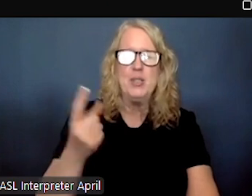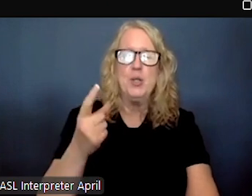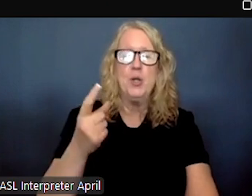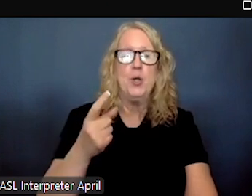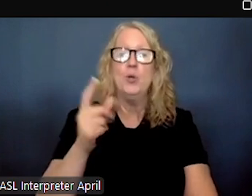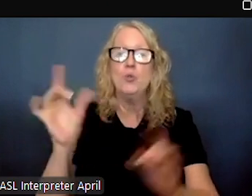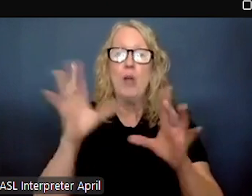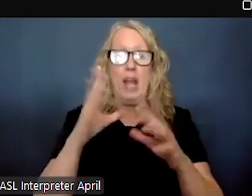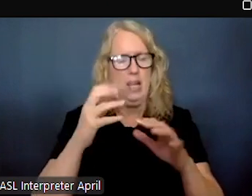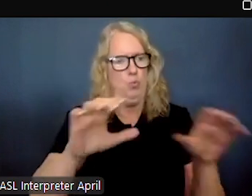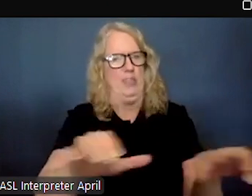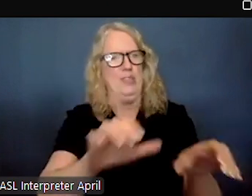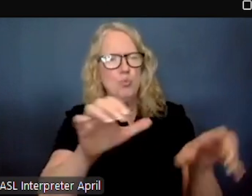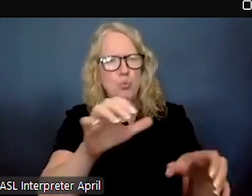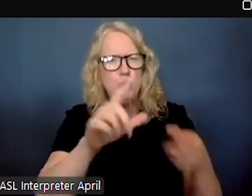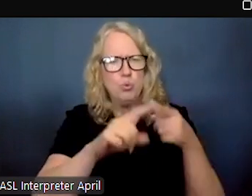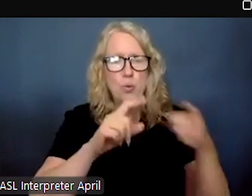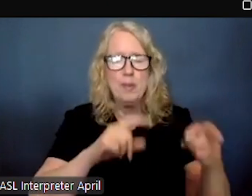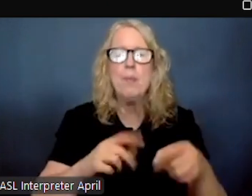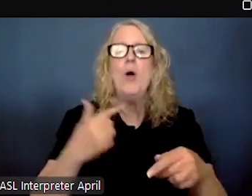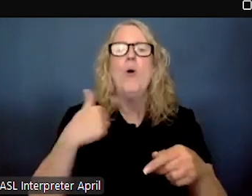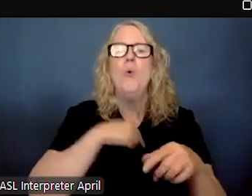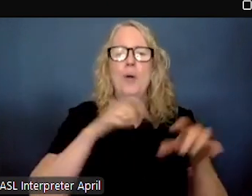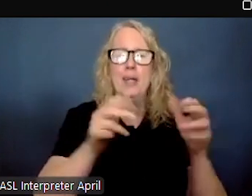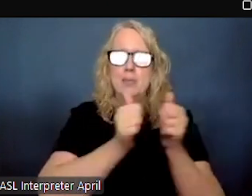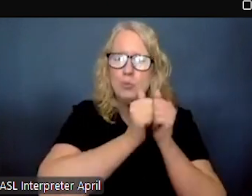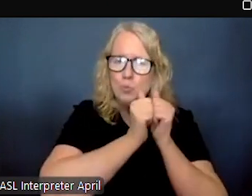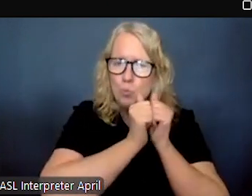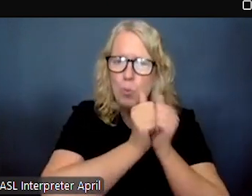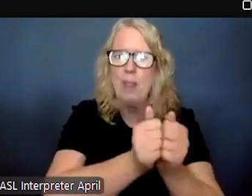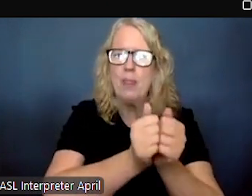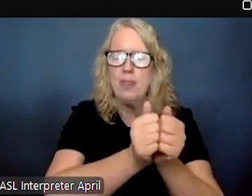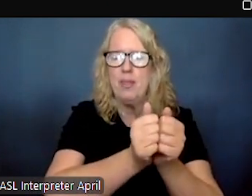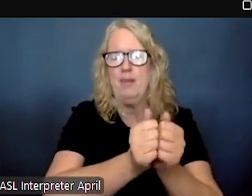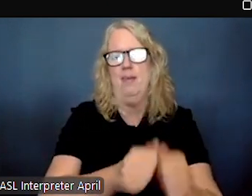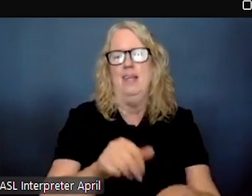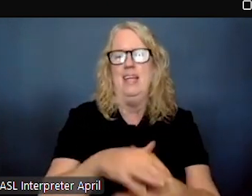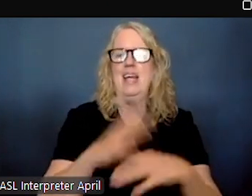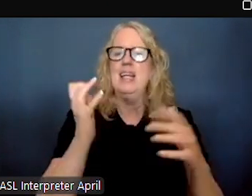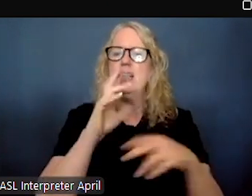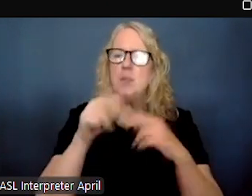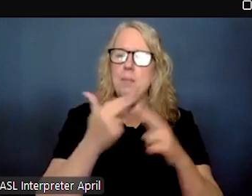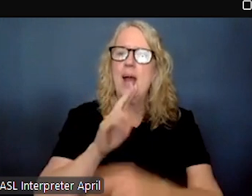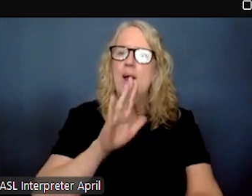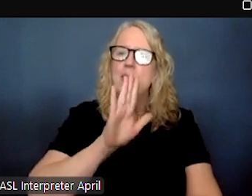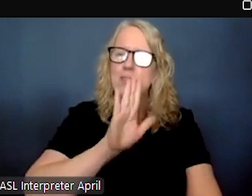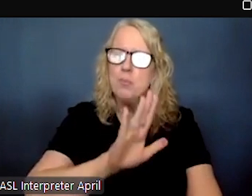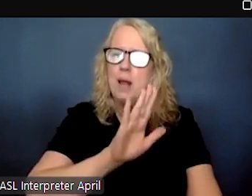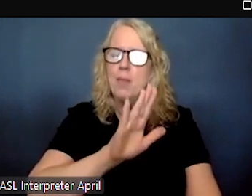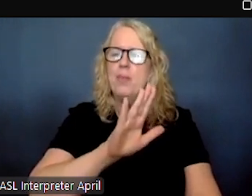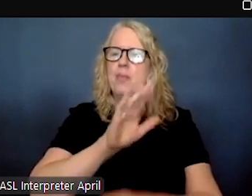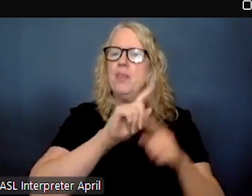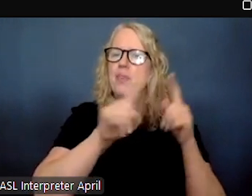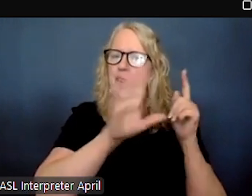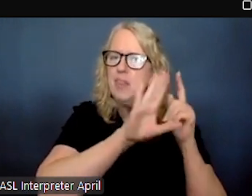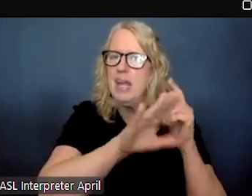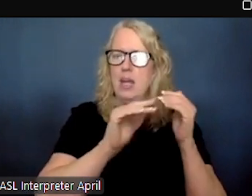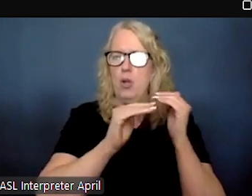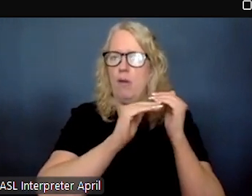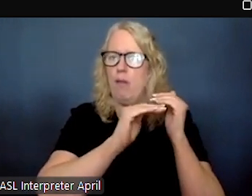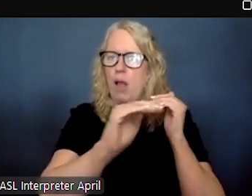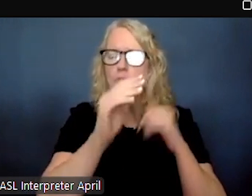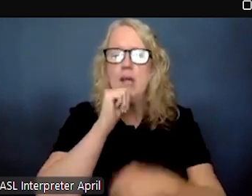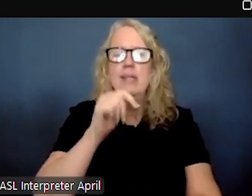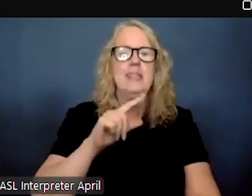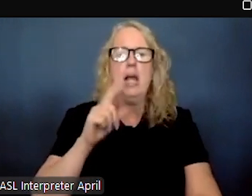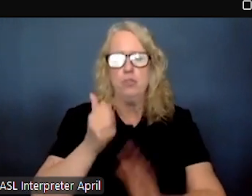things to them, right? It's we do things with them, and it's all about their longitudinal course and not just a